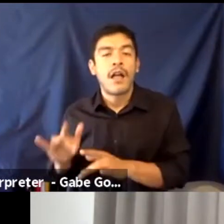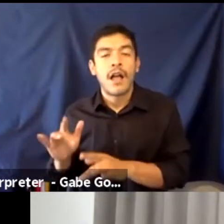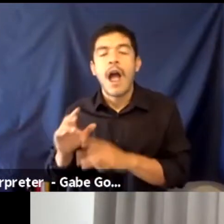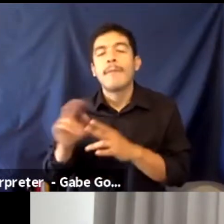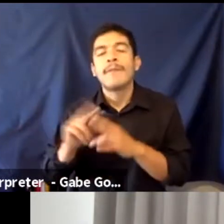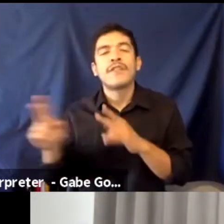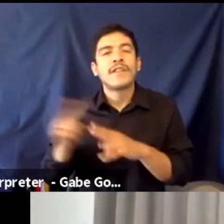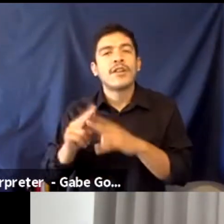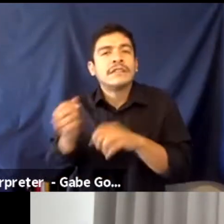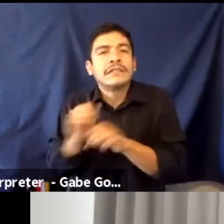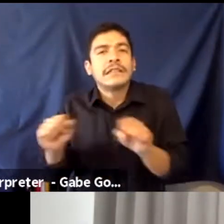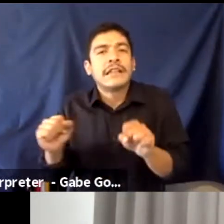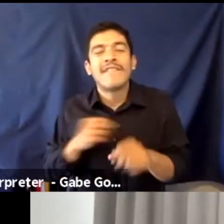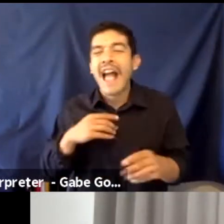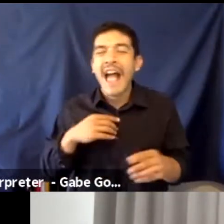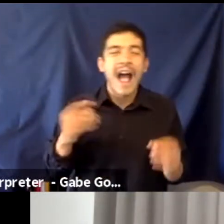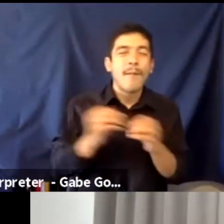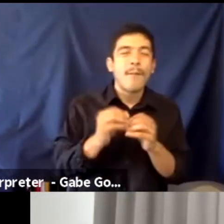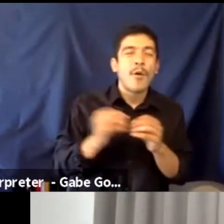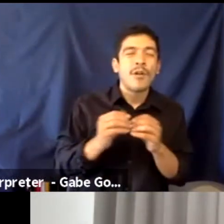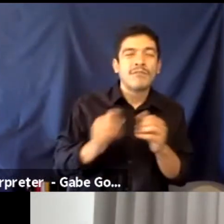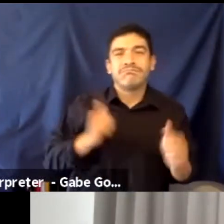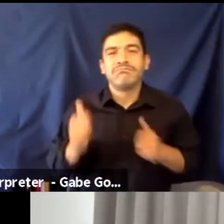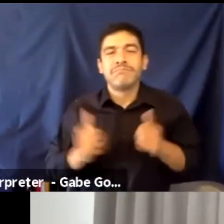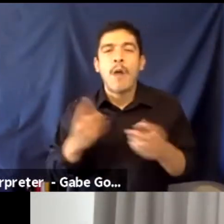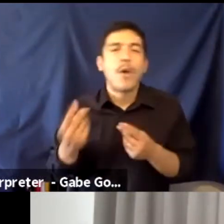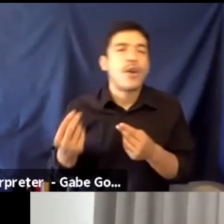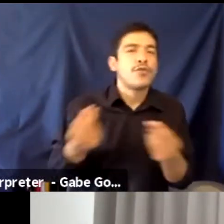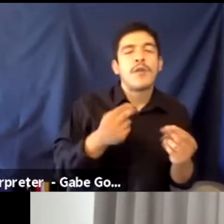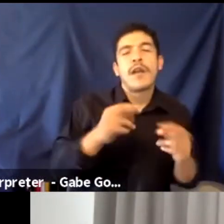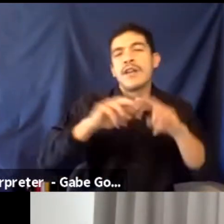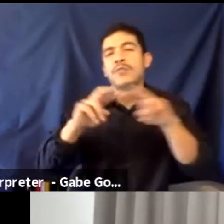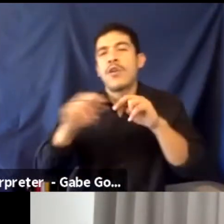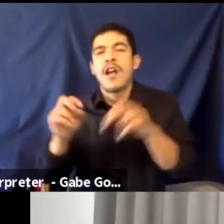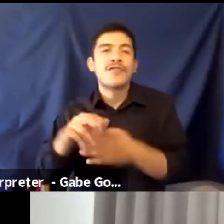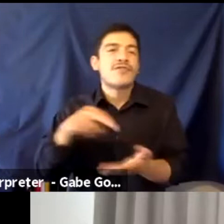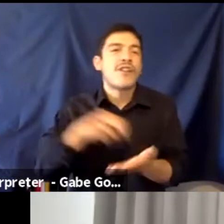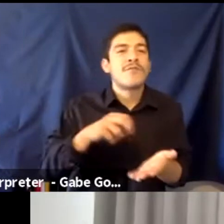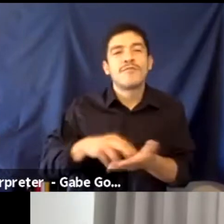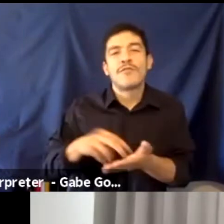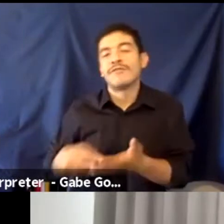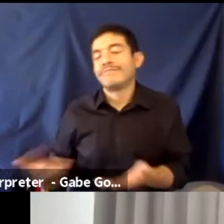I want to go and do stuff and like explore and jump around.